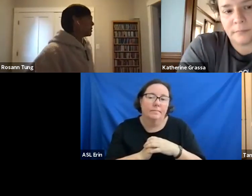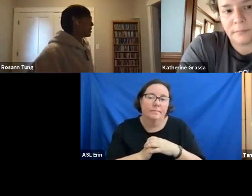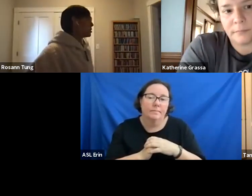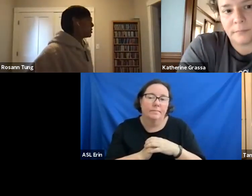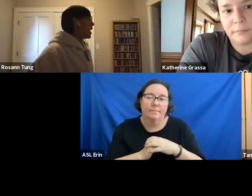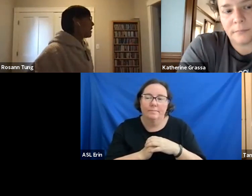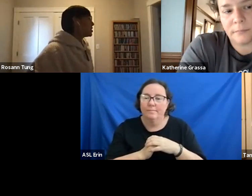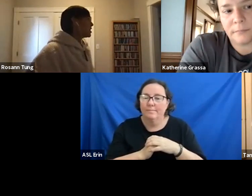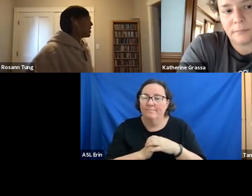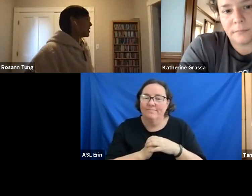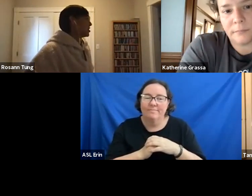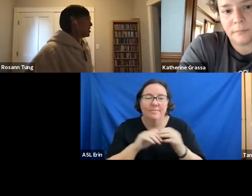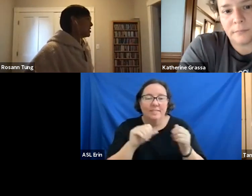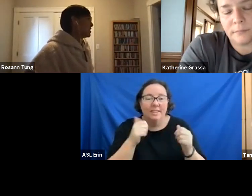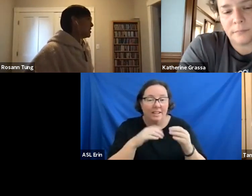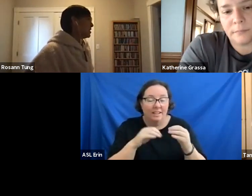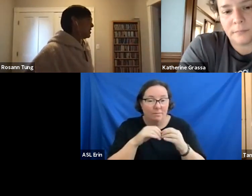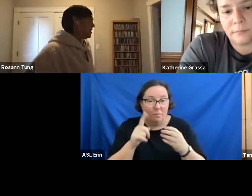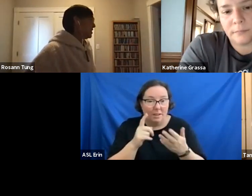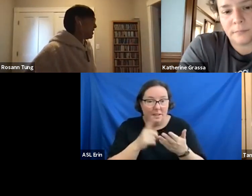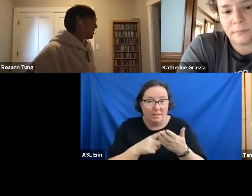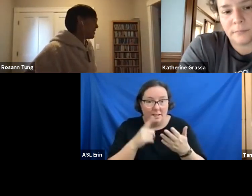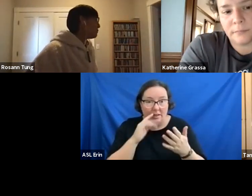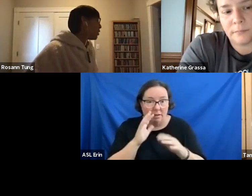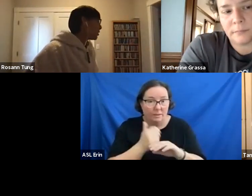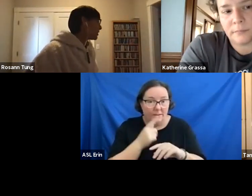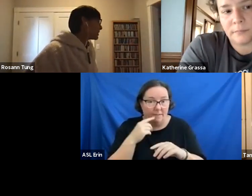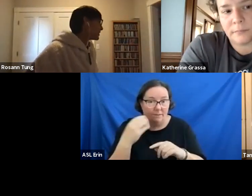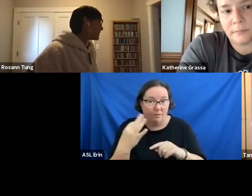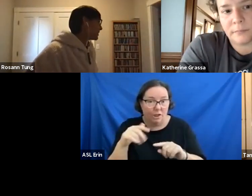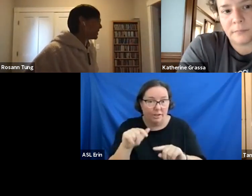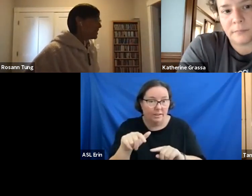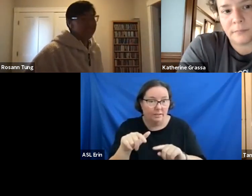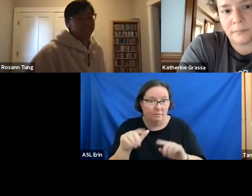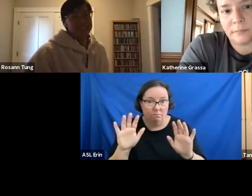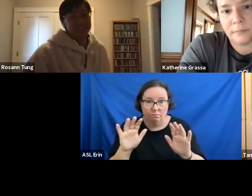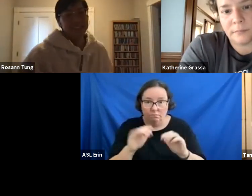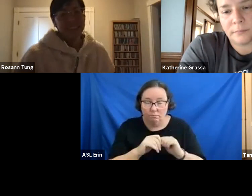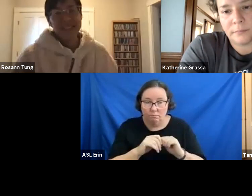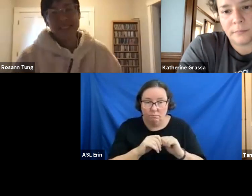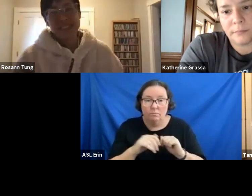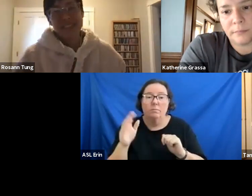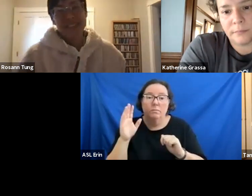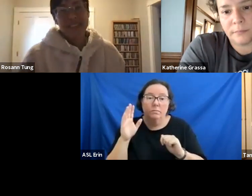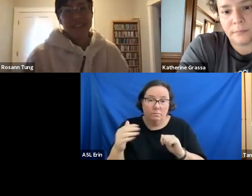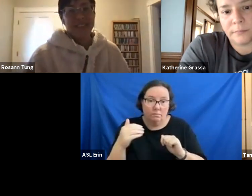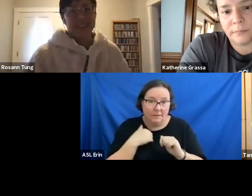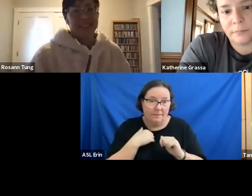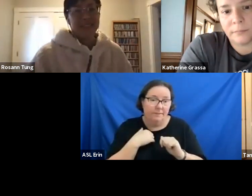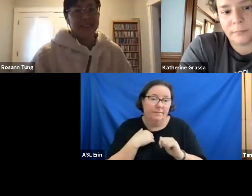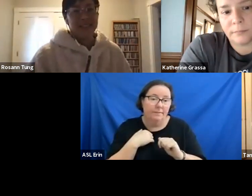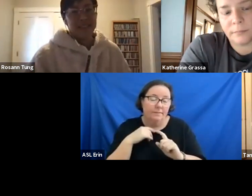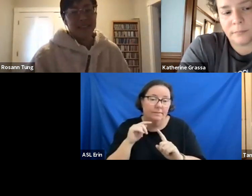Is there anything further that we need to discuss? I think we're set for Friday. We are going to have